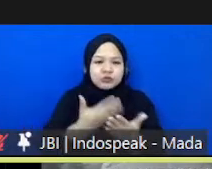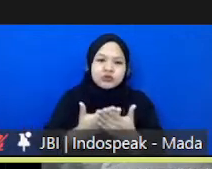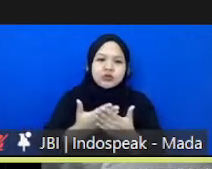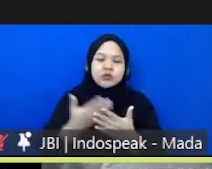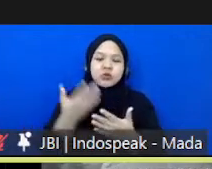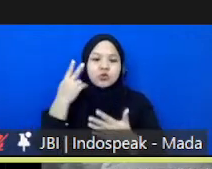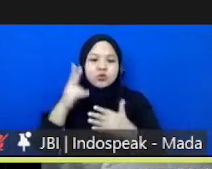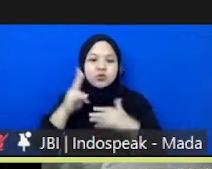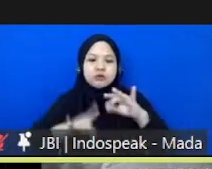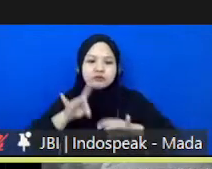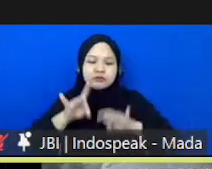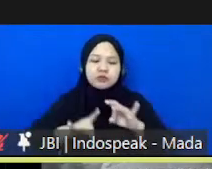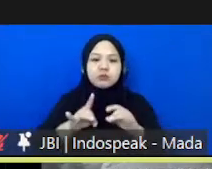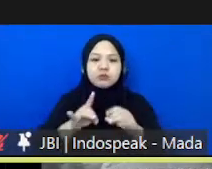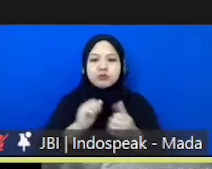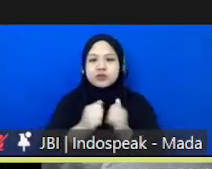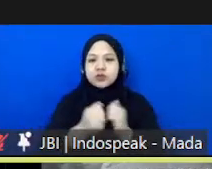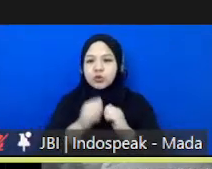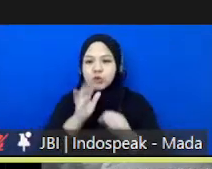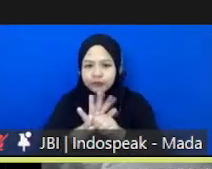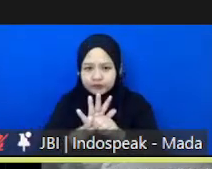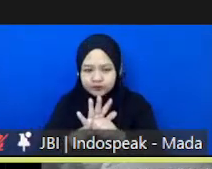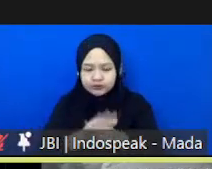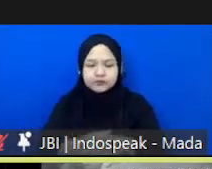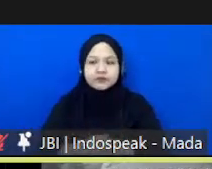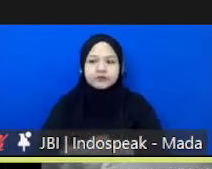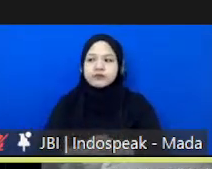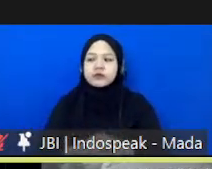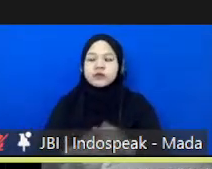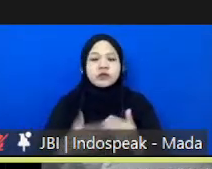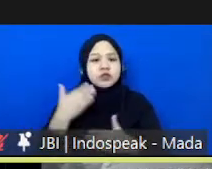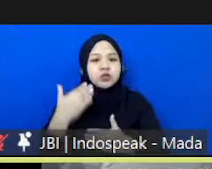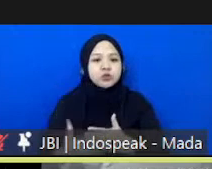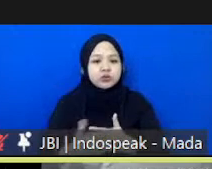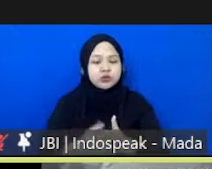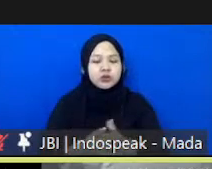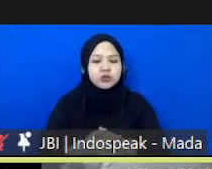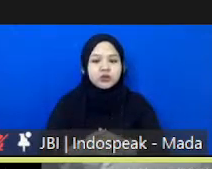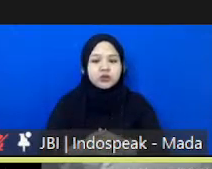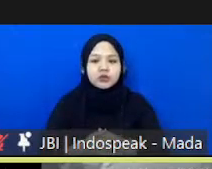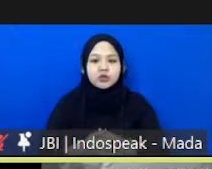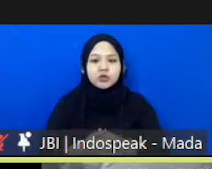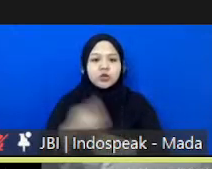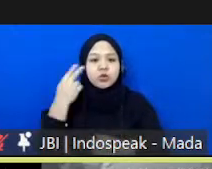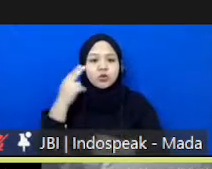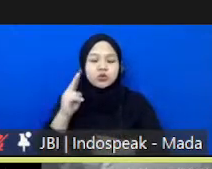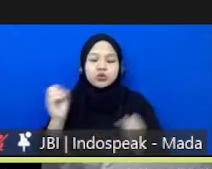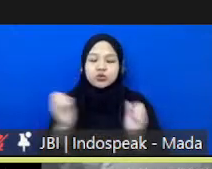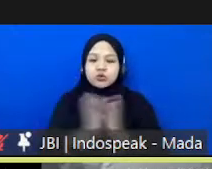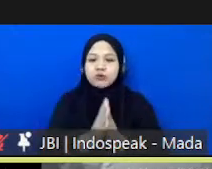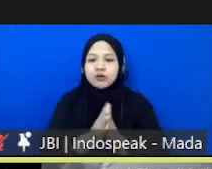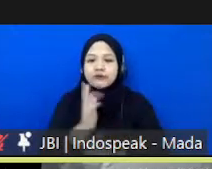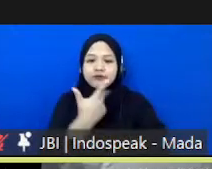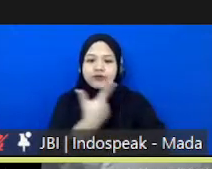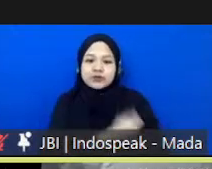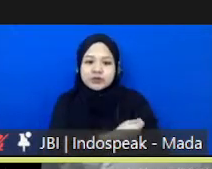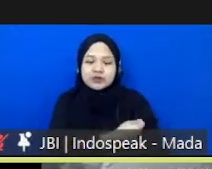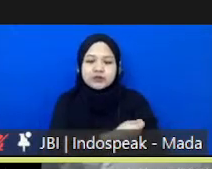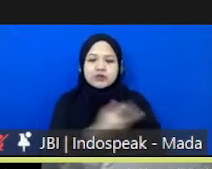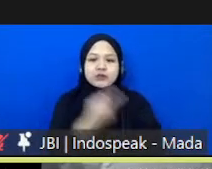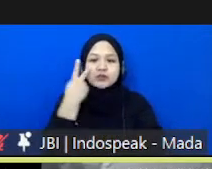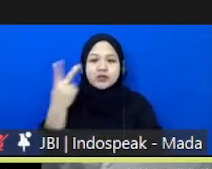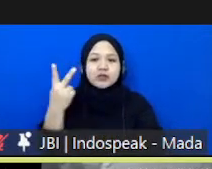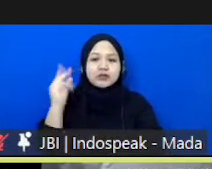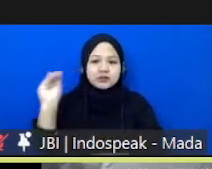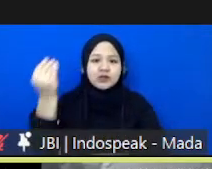managing COVID-19. And also in terms of vaccination rates, we know that in Jakarta, for example,